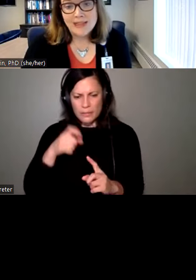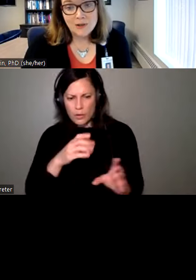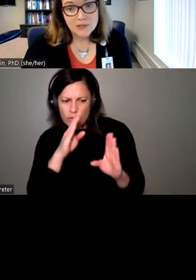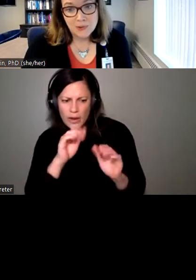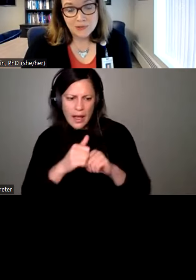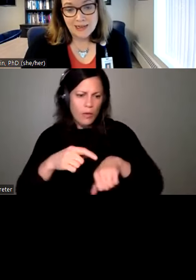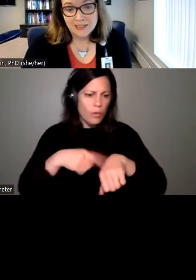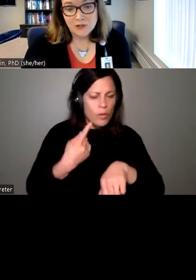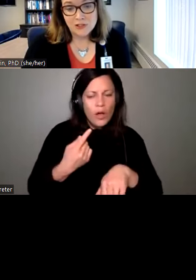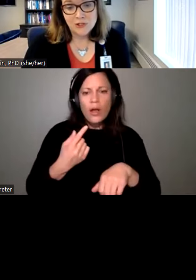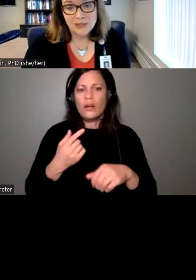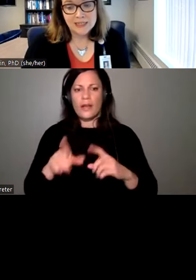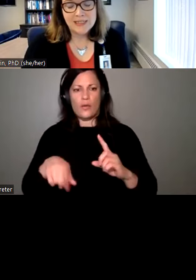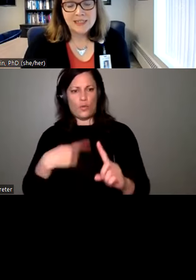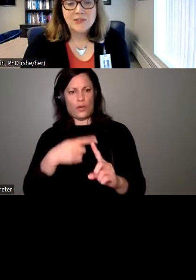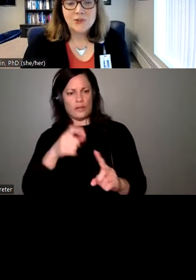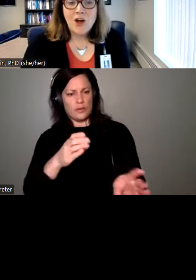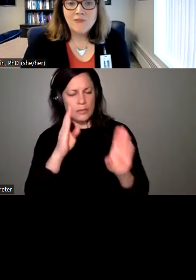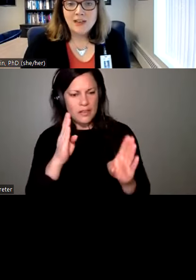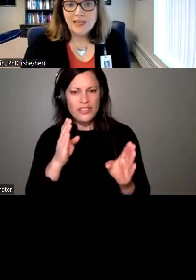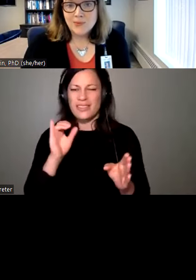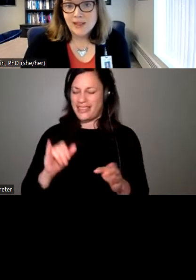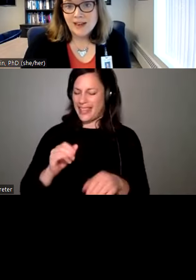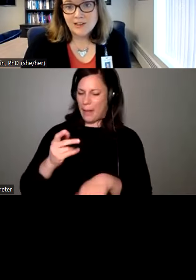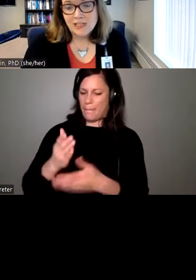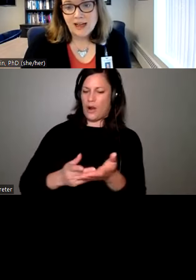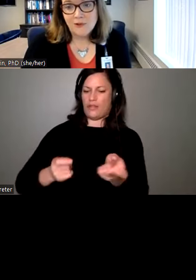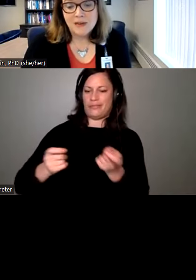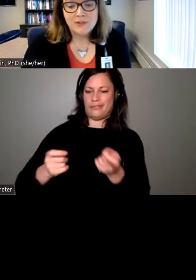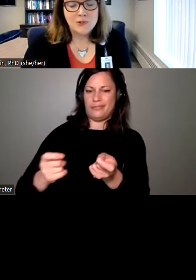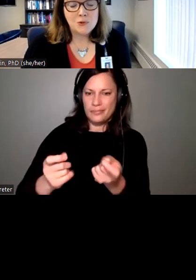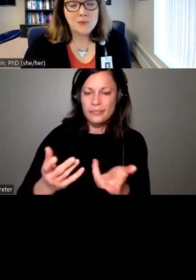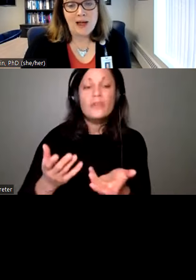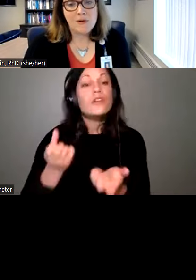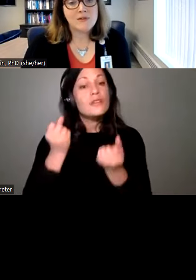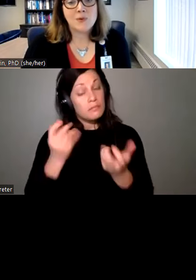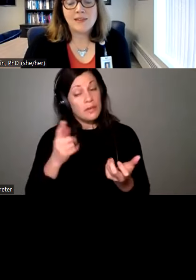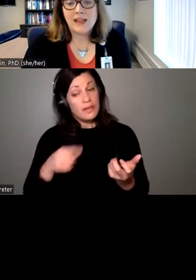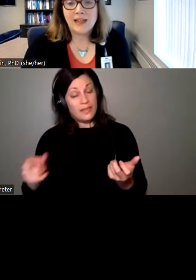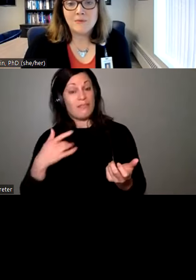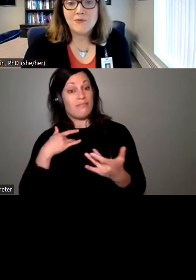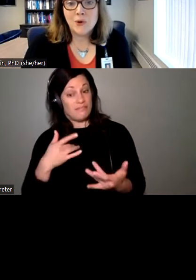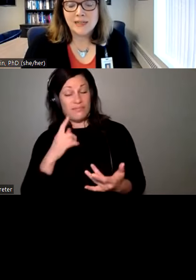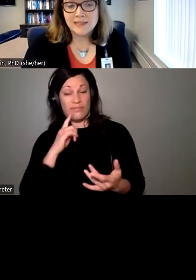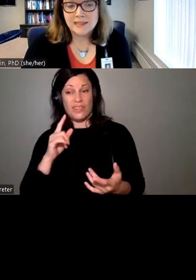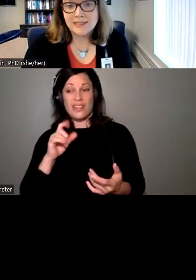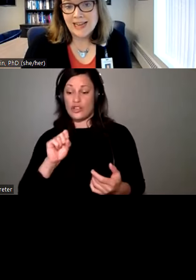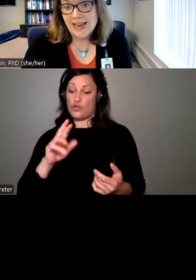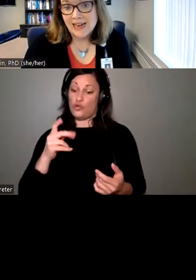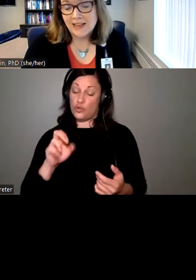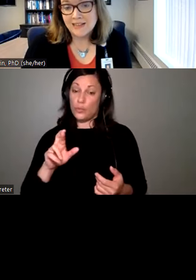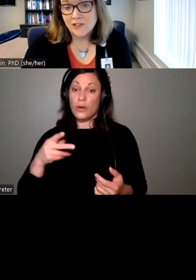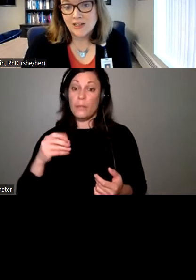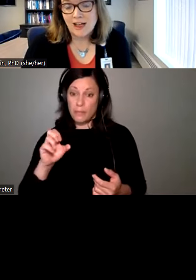and when they're supposed to pay attention to it. So often kids with ADHD have a bit of a superpower where they can focus and